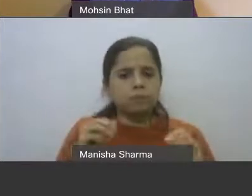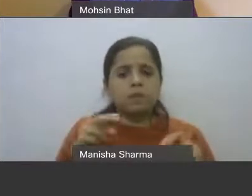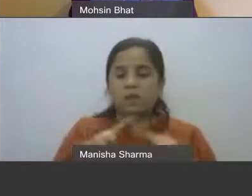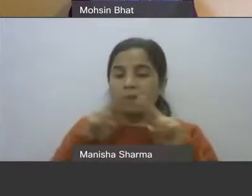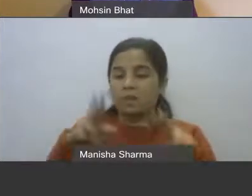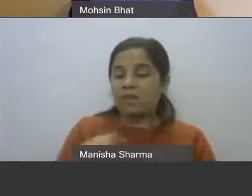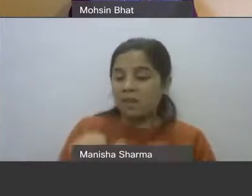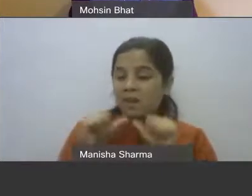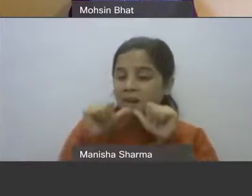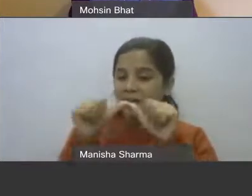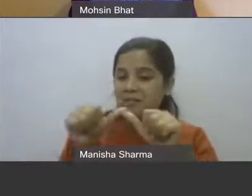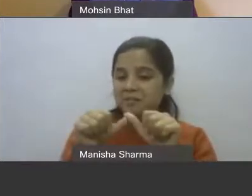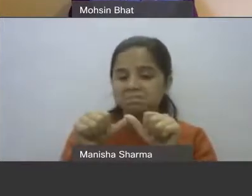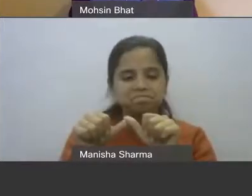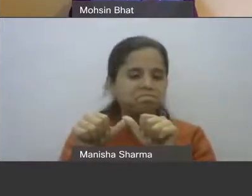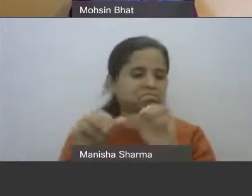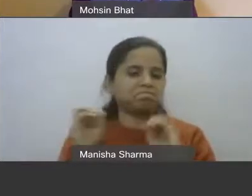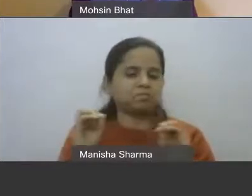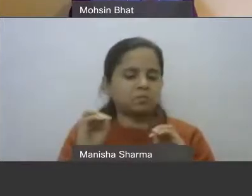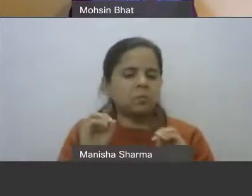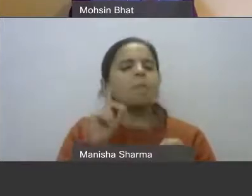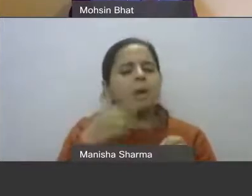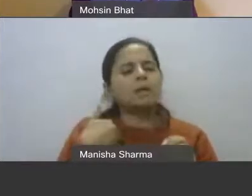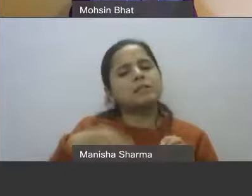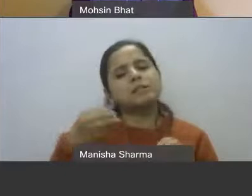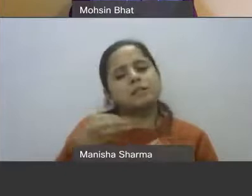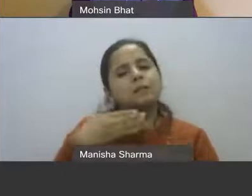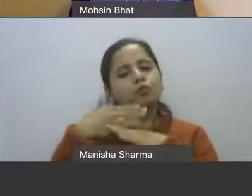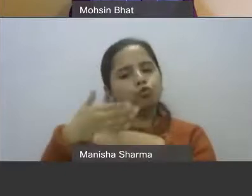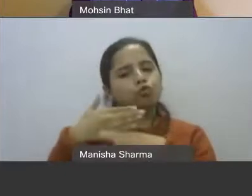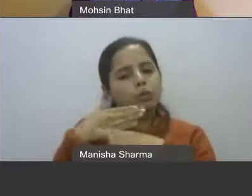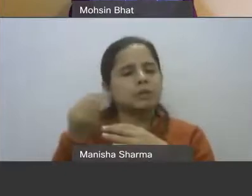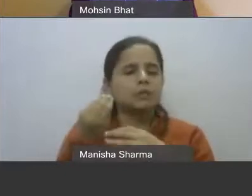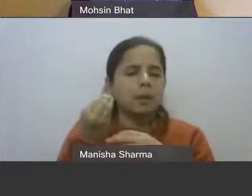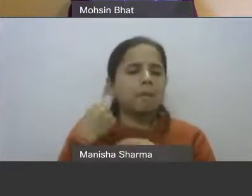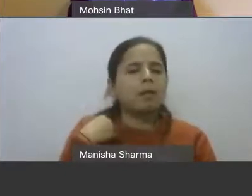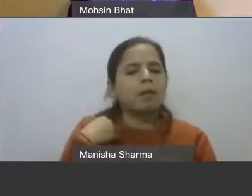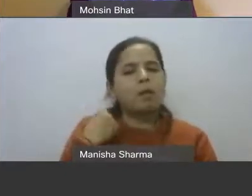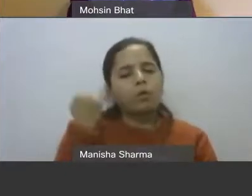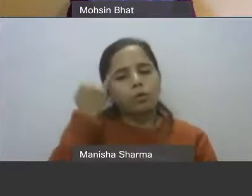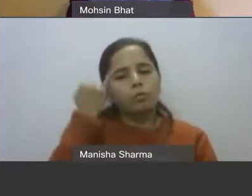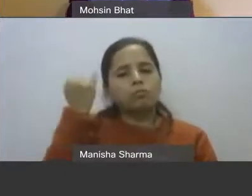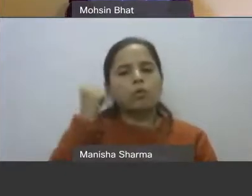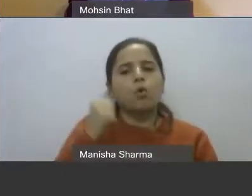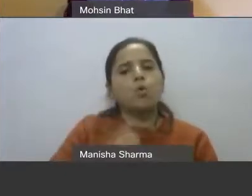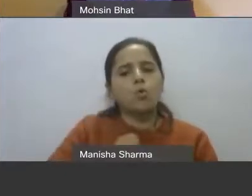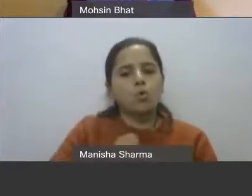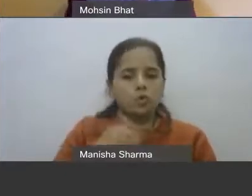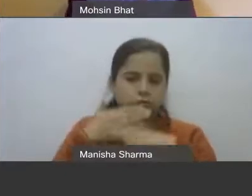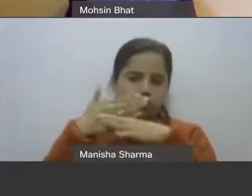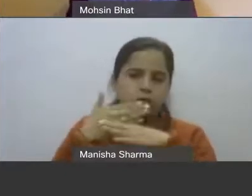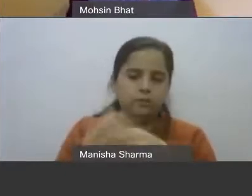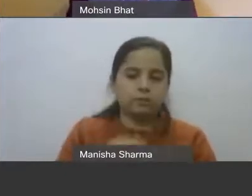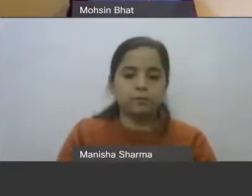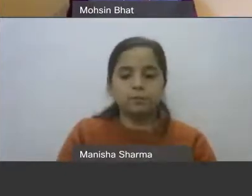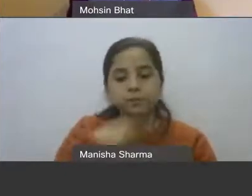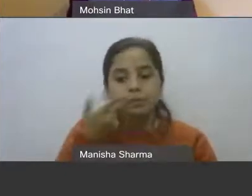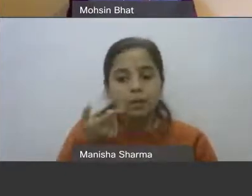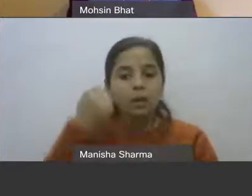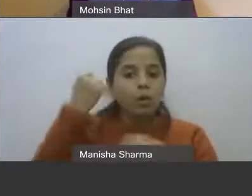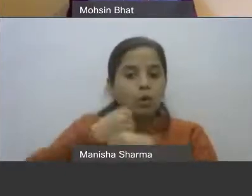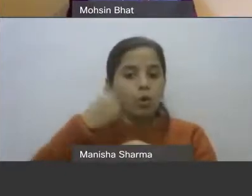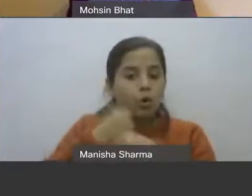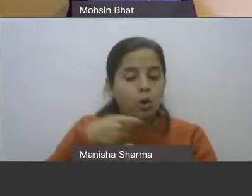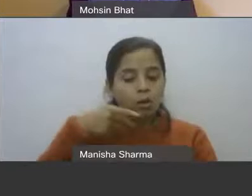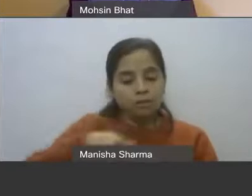full-fledged answer to this question, but I'll share some preliminary thoughts. See, what the Indian state has basically